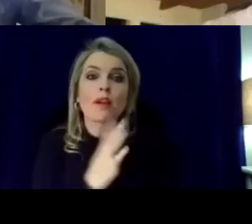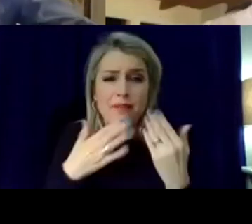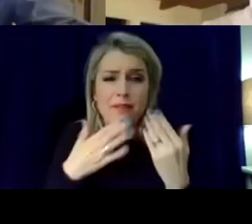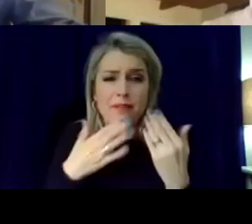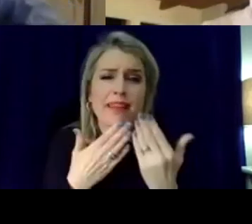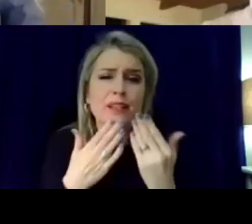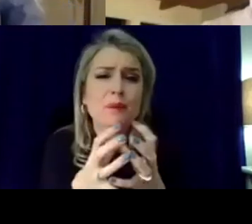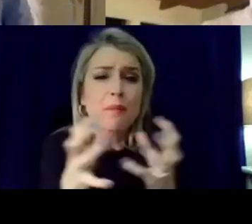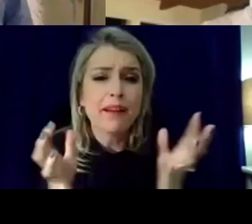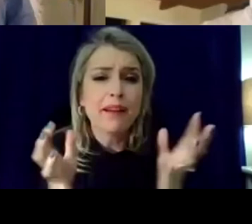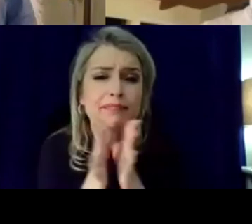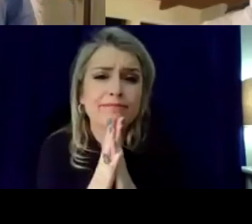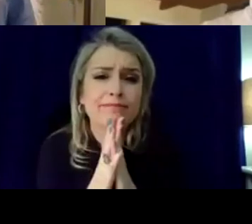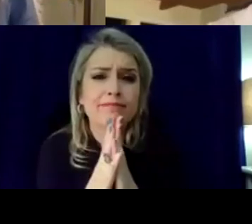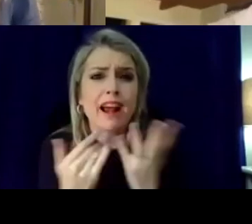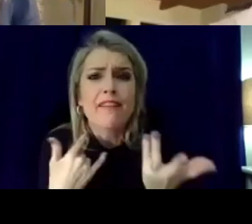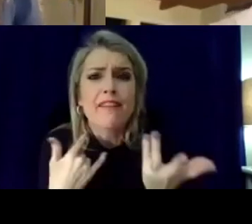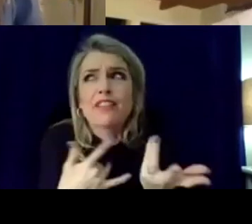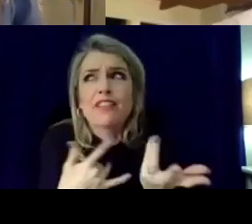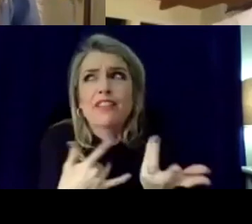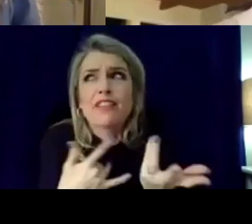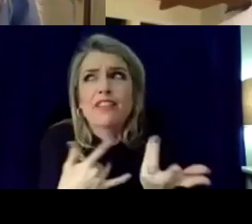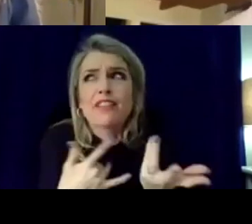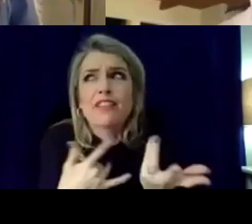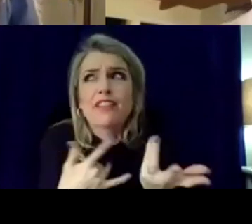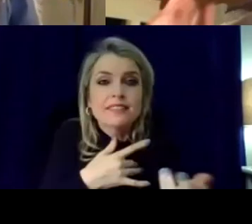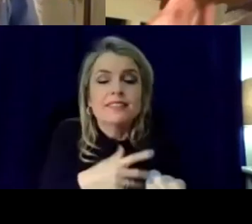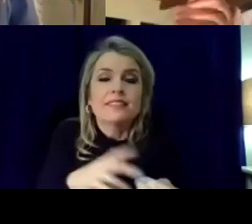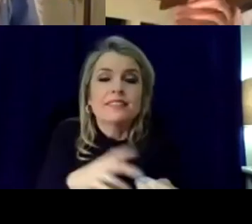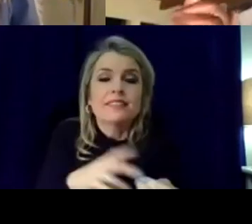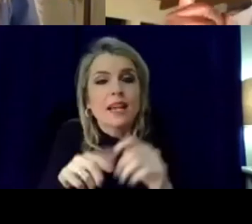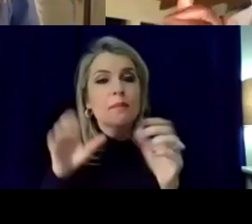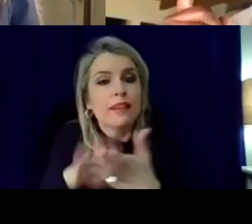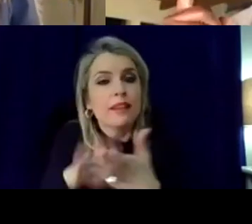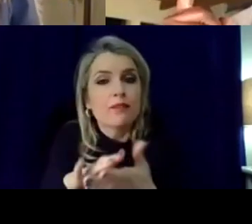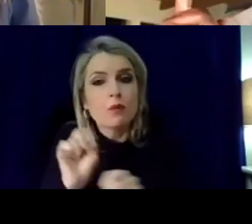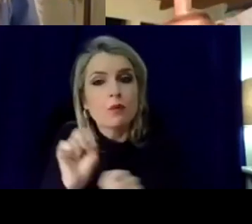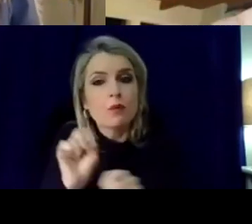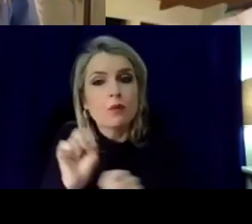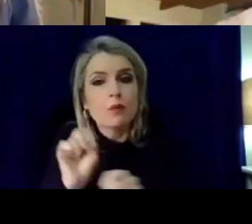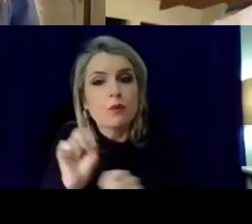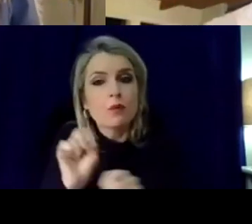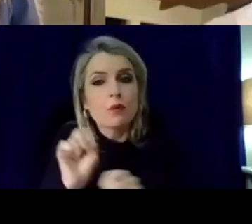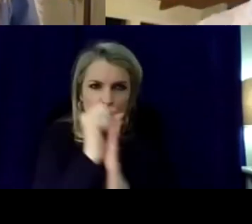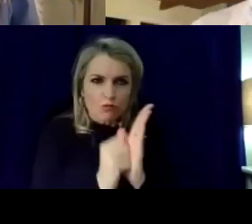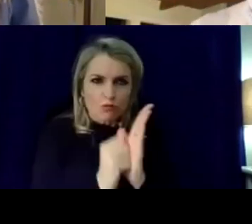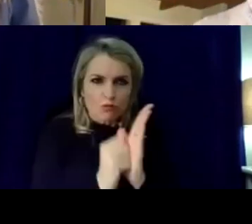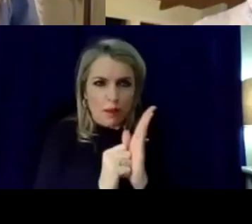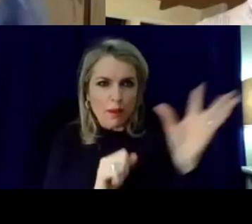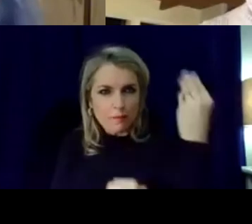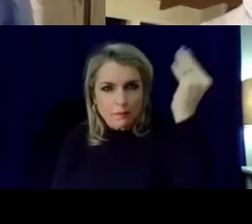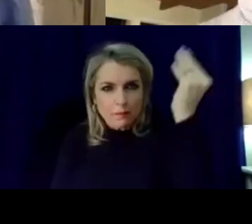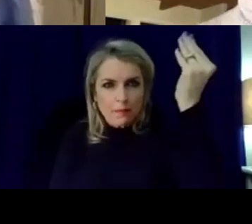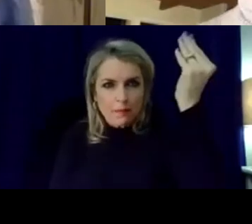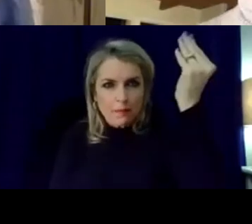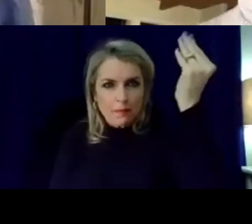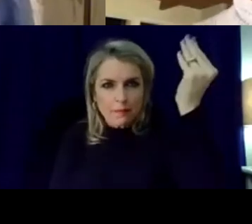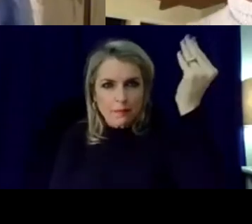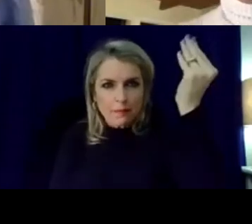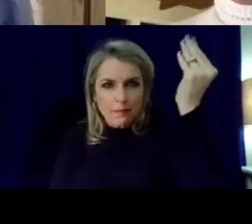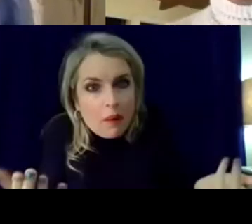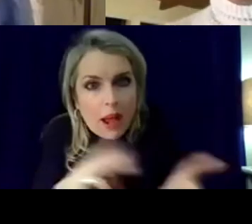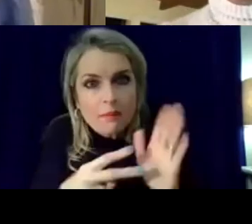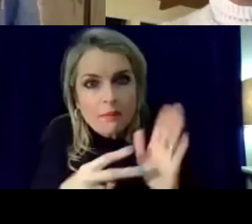thank you. I'm like flattered. I'm happy that it worked that way. I'm happy. Straight to the top. That's where he's going. Straight to the top. Yeah, I don't know. I